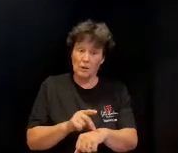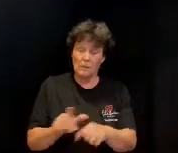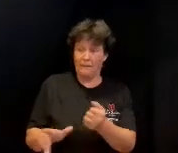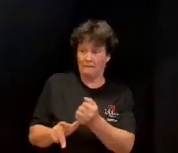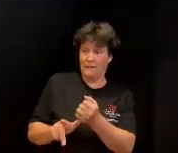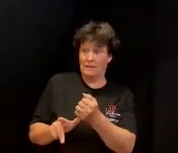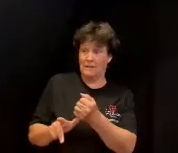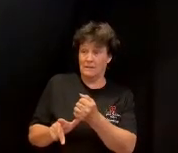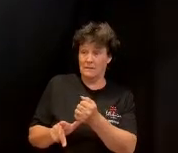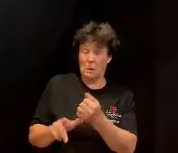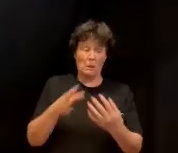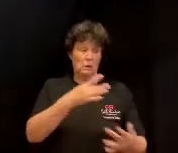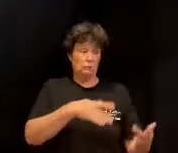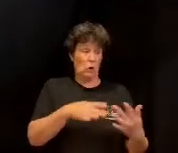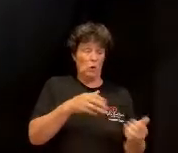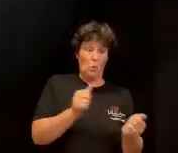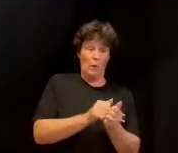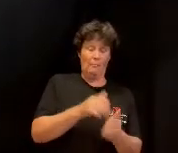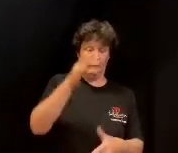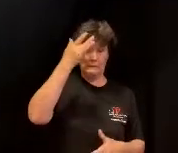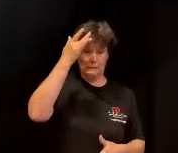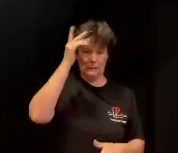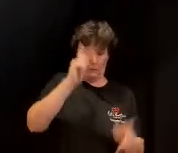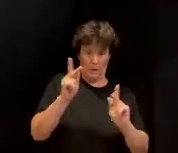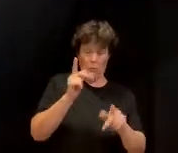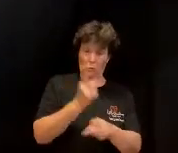people, right?